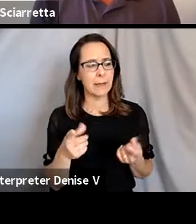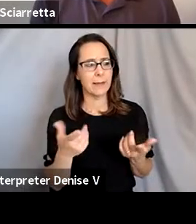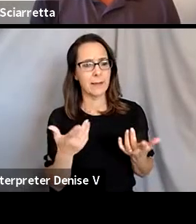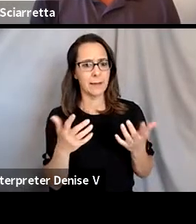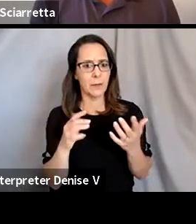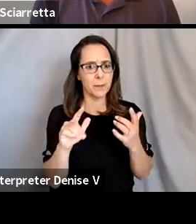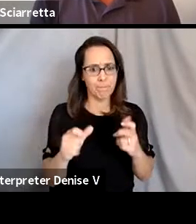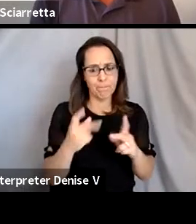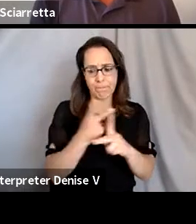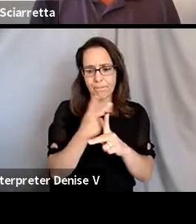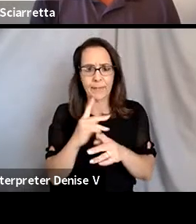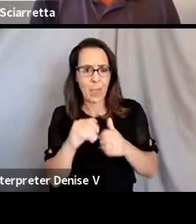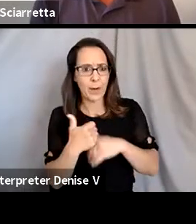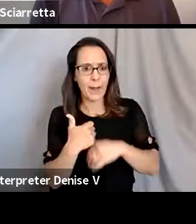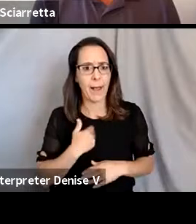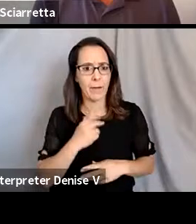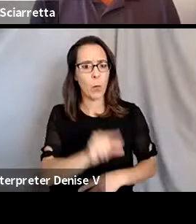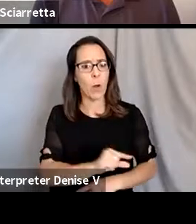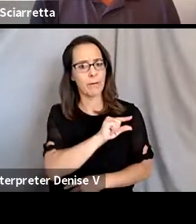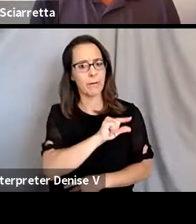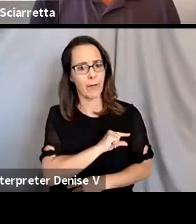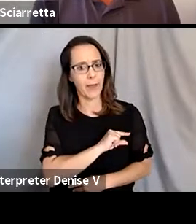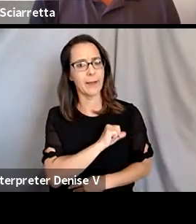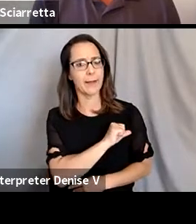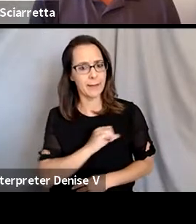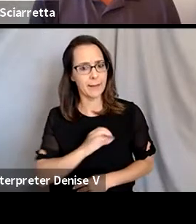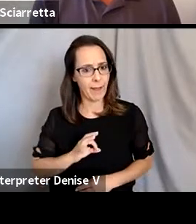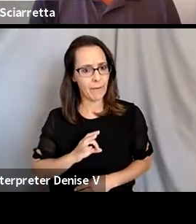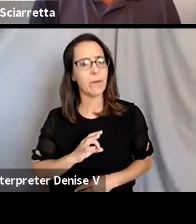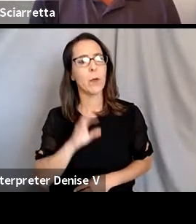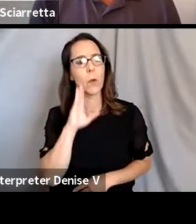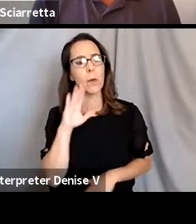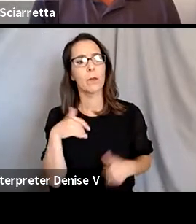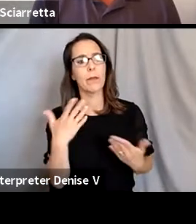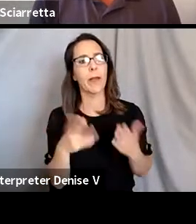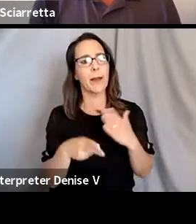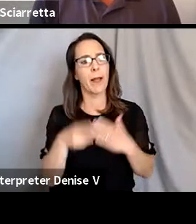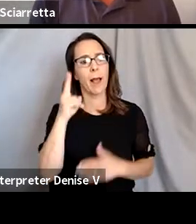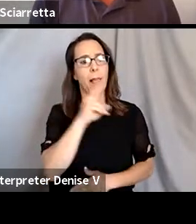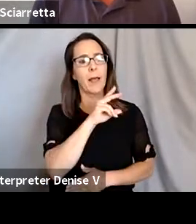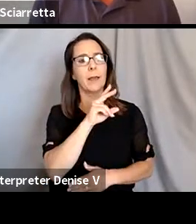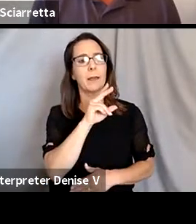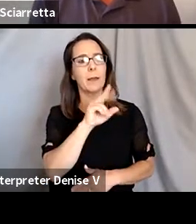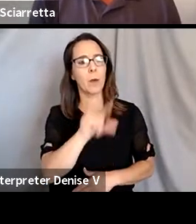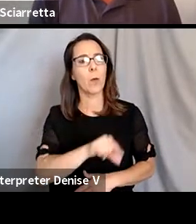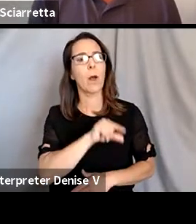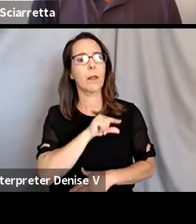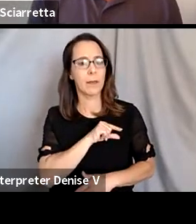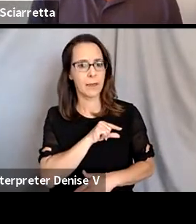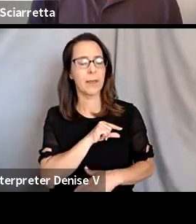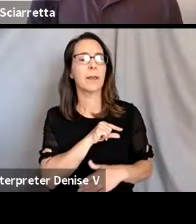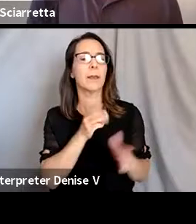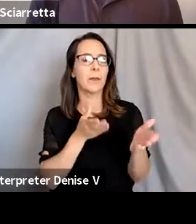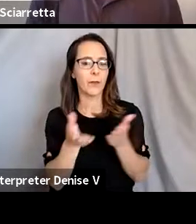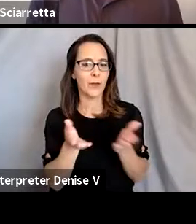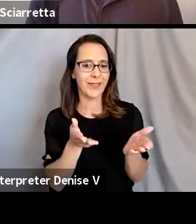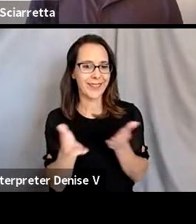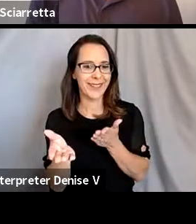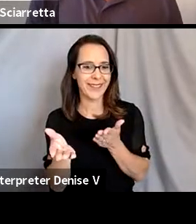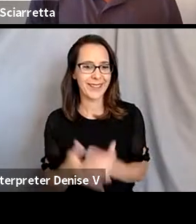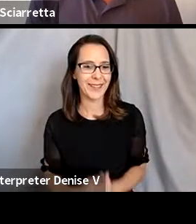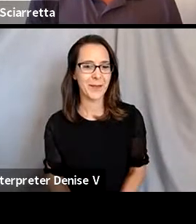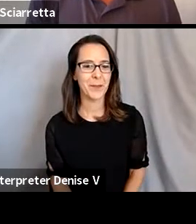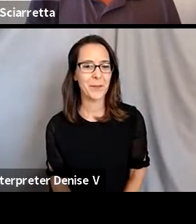staff that are qualified to, give as high quality service as we can. We